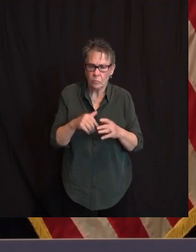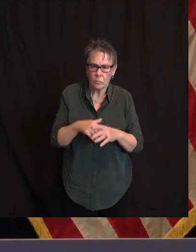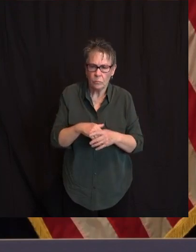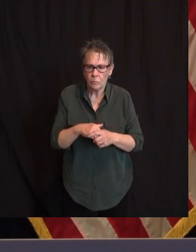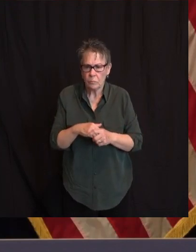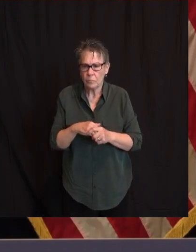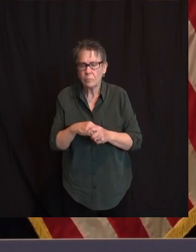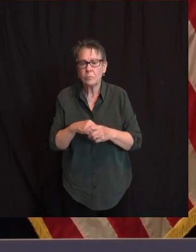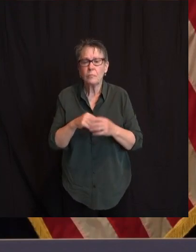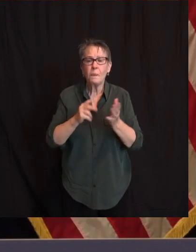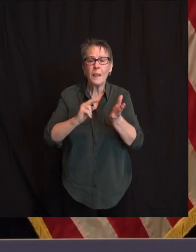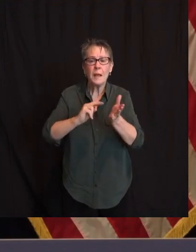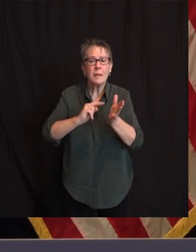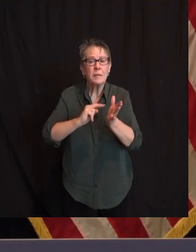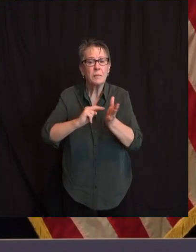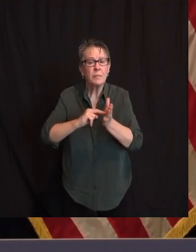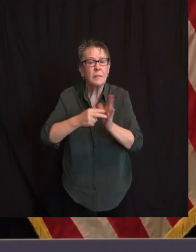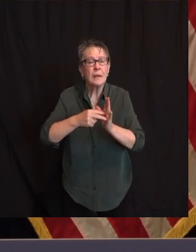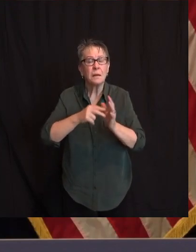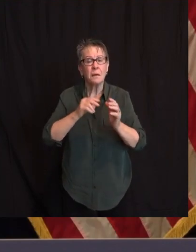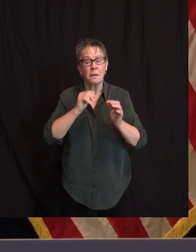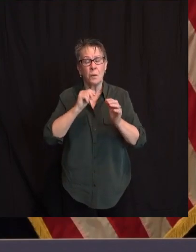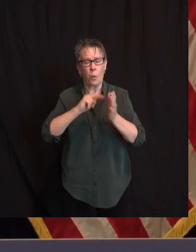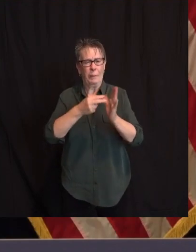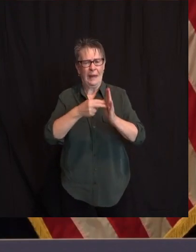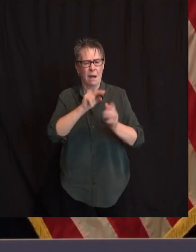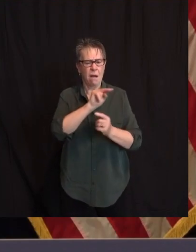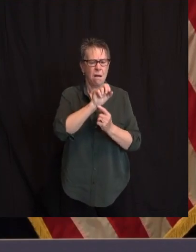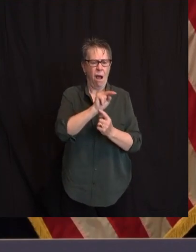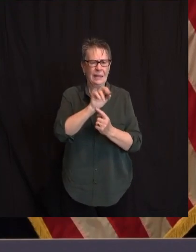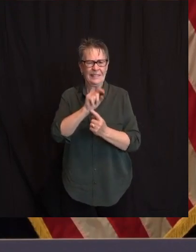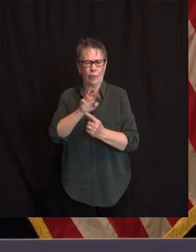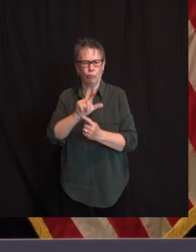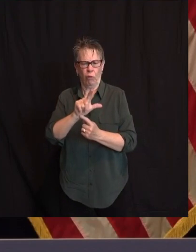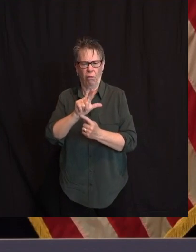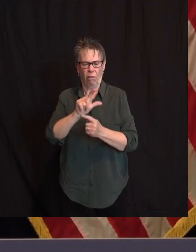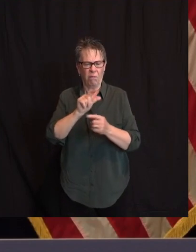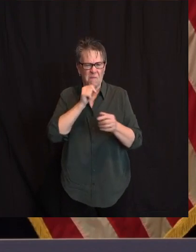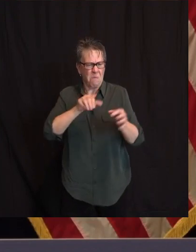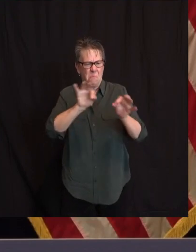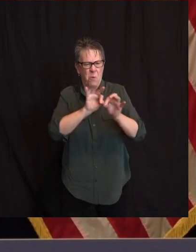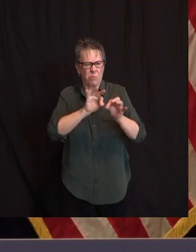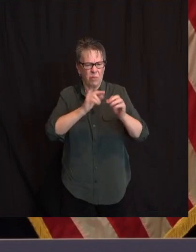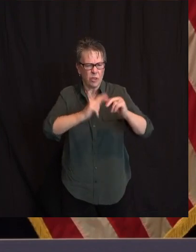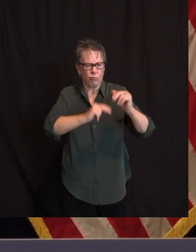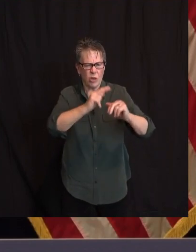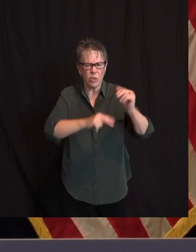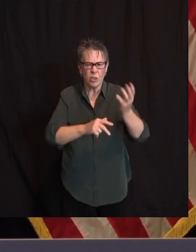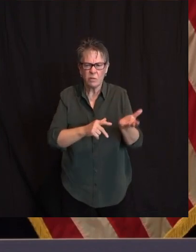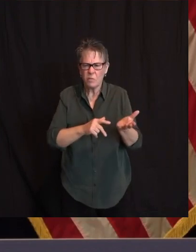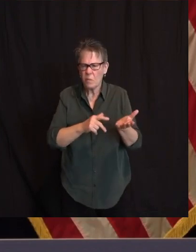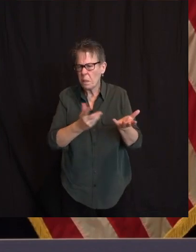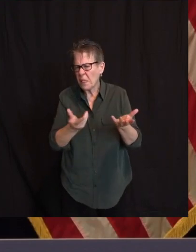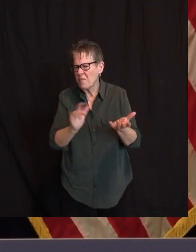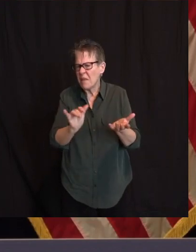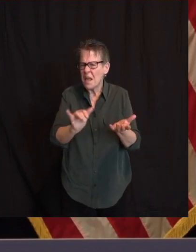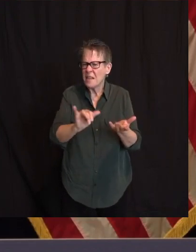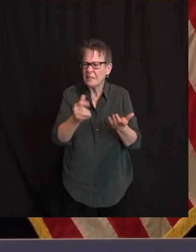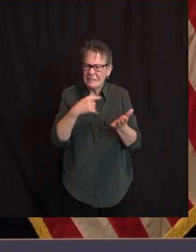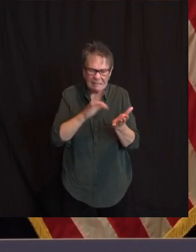Make sure I've got this. This is the, Elise, this is the bullet points. So I think it probably makes the most